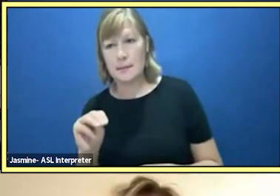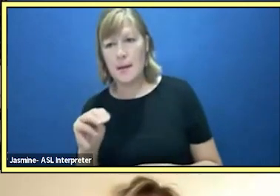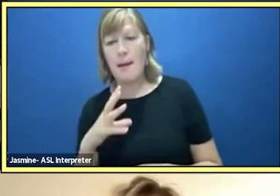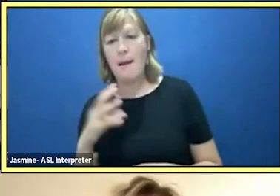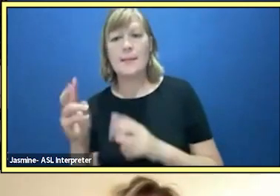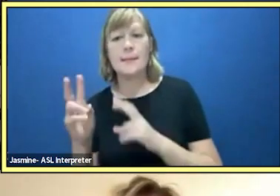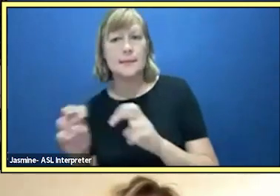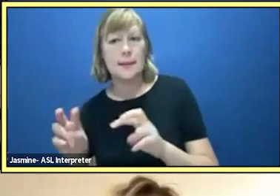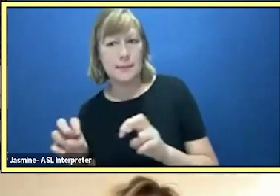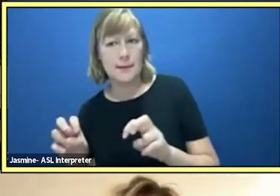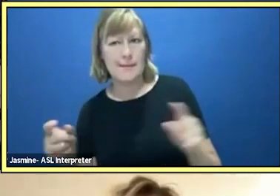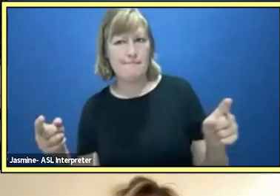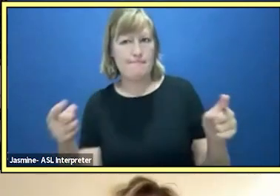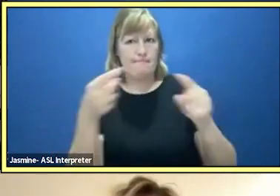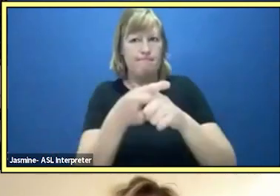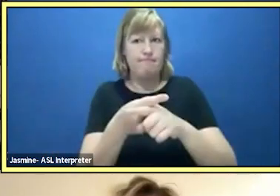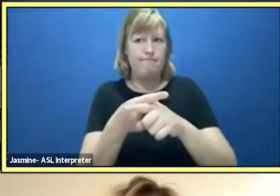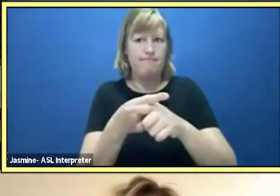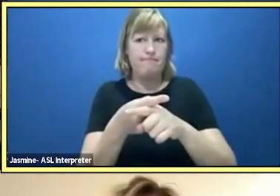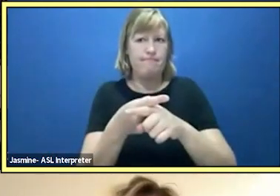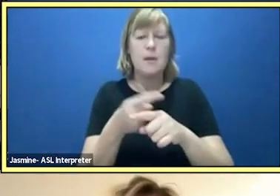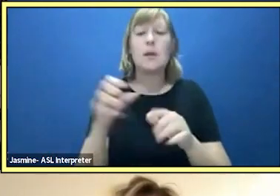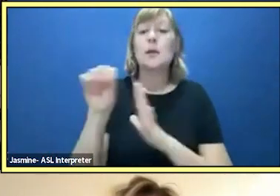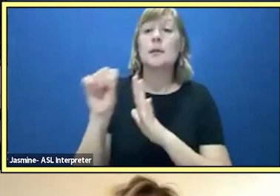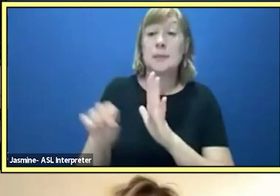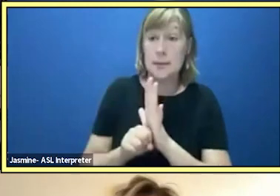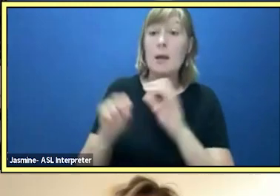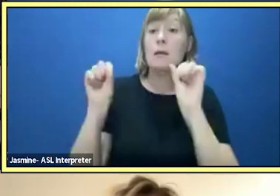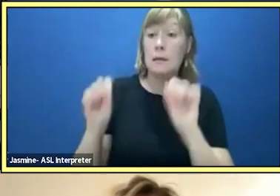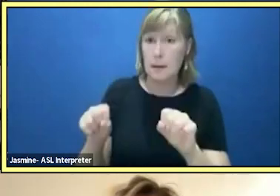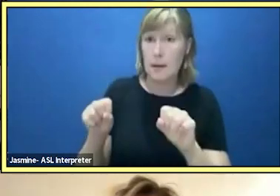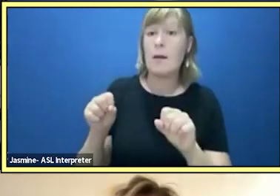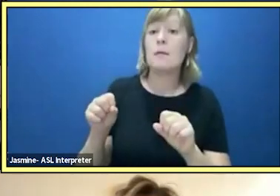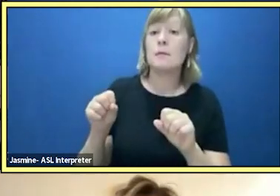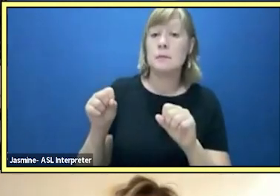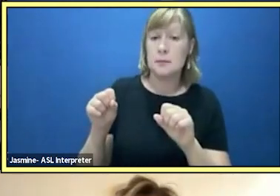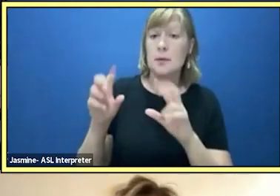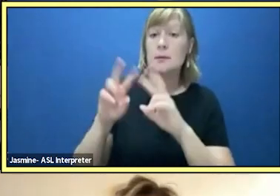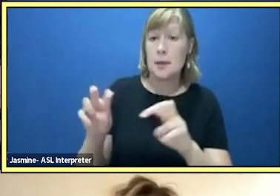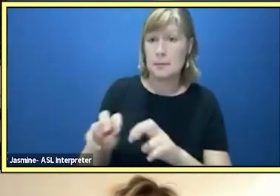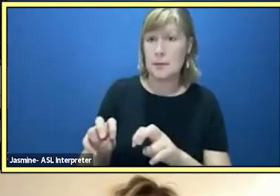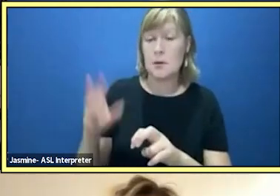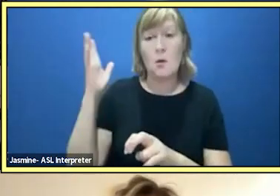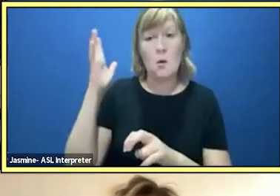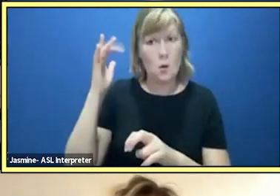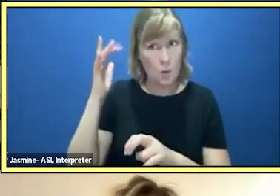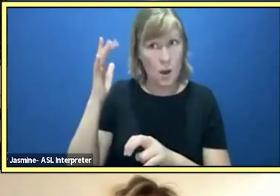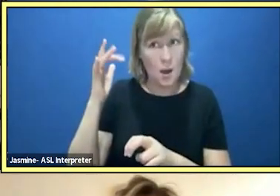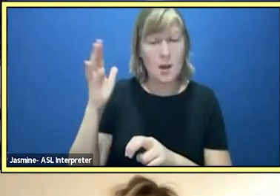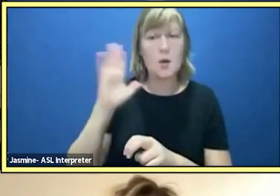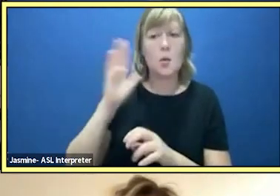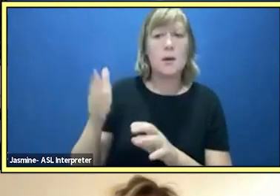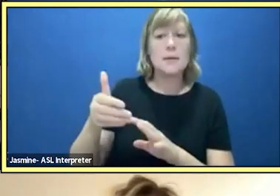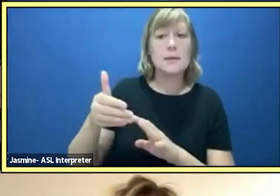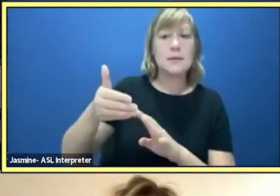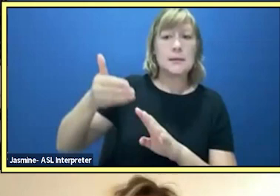assessment. So the state can do the assessment because a separate entity is going to actually develop the